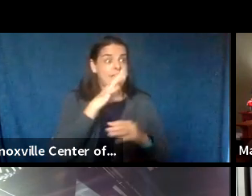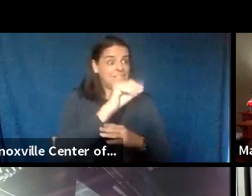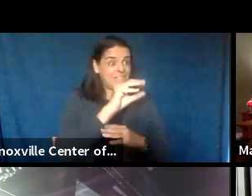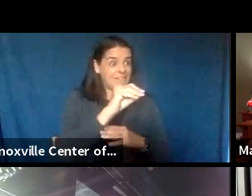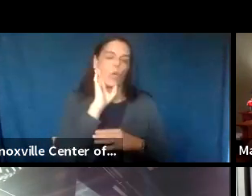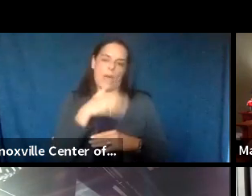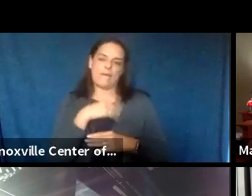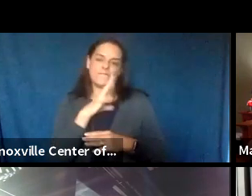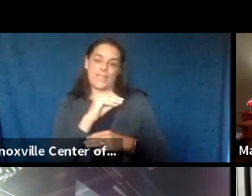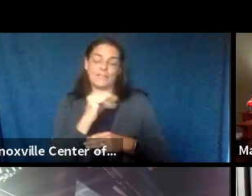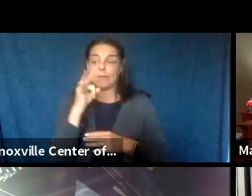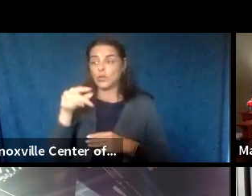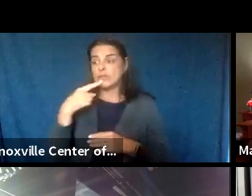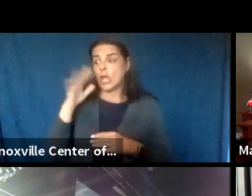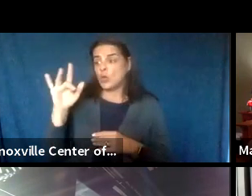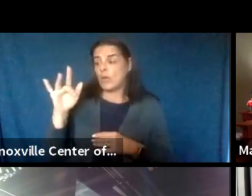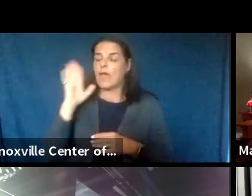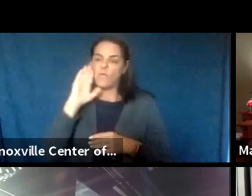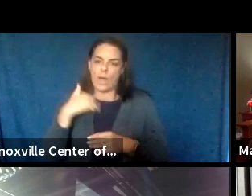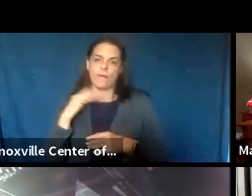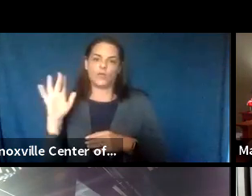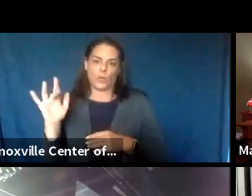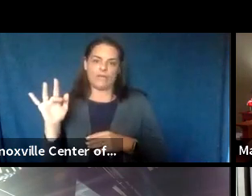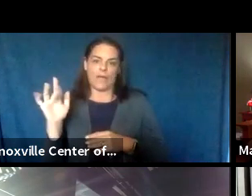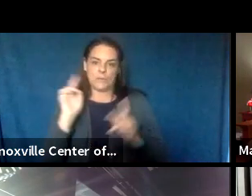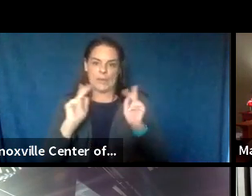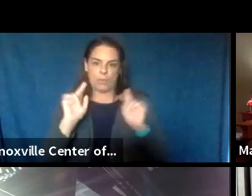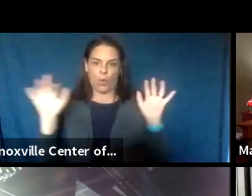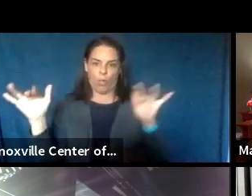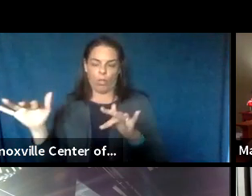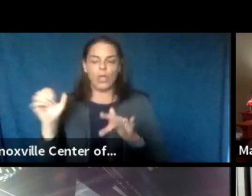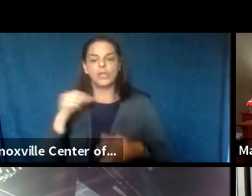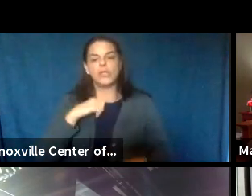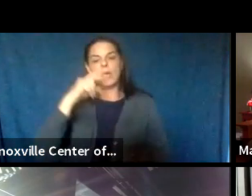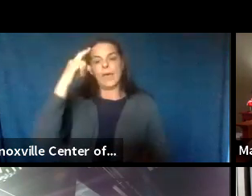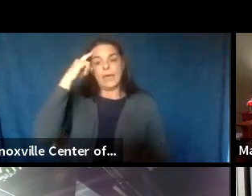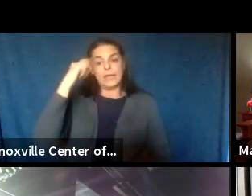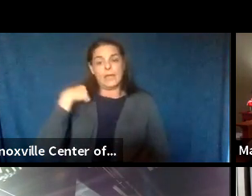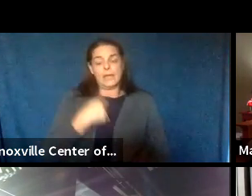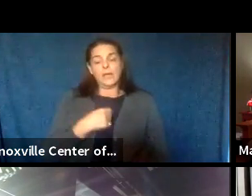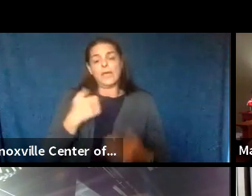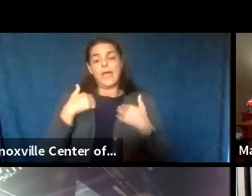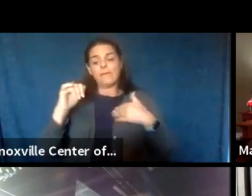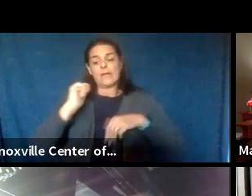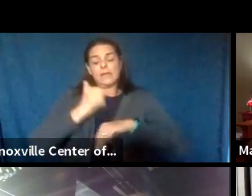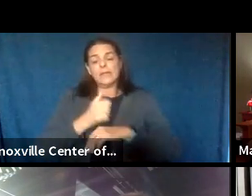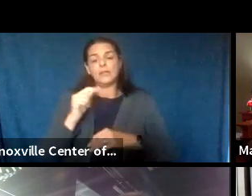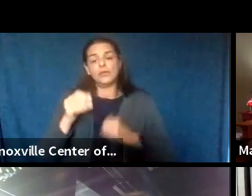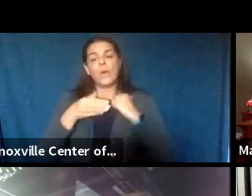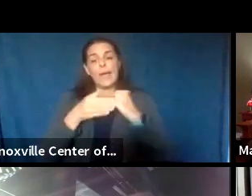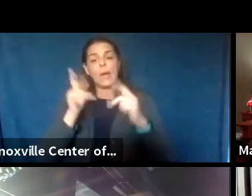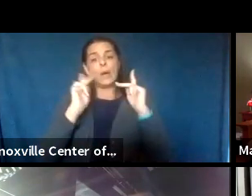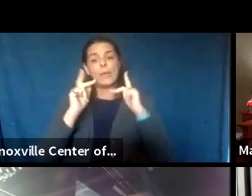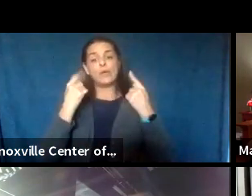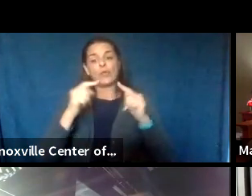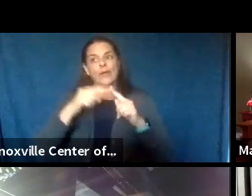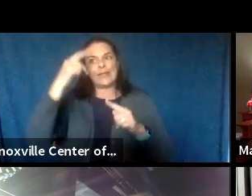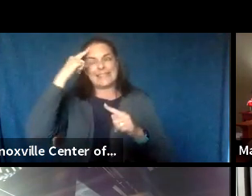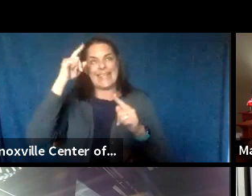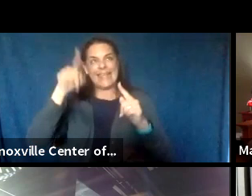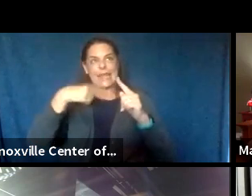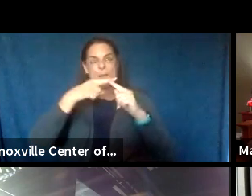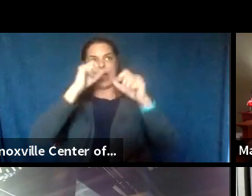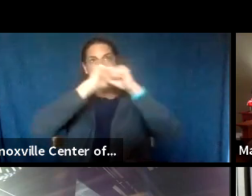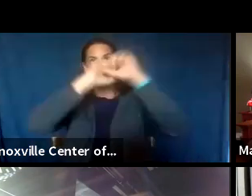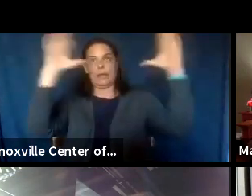is 25, they're going to have 25. So I think we've got to just help people try to think about the larger picture, but